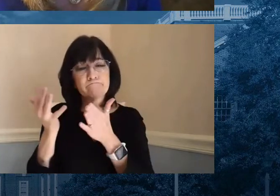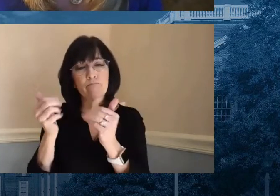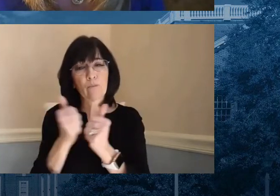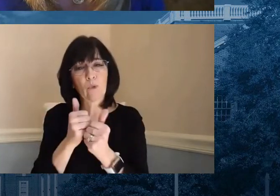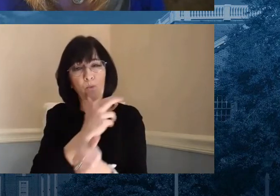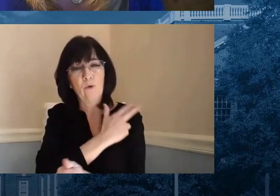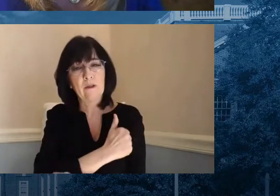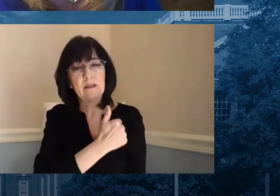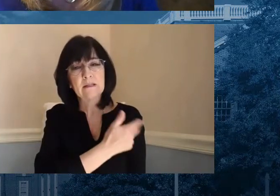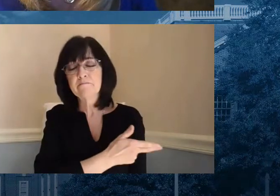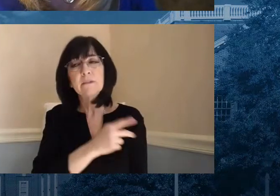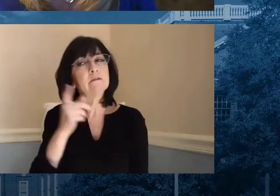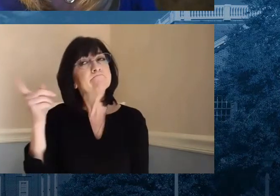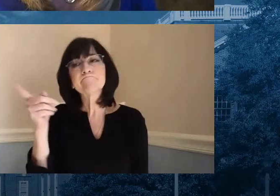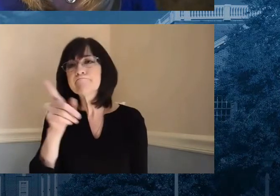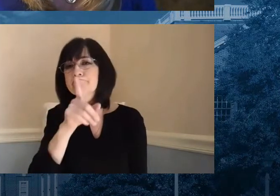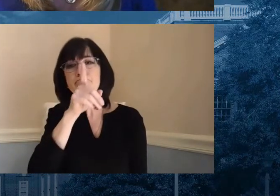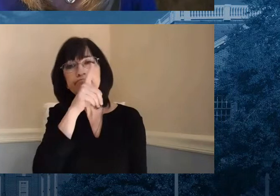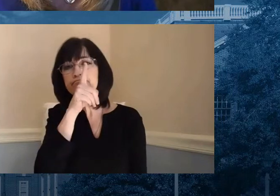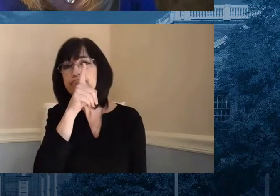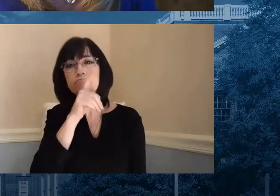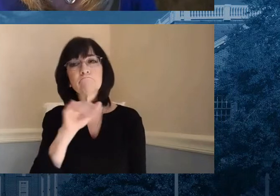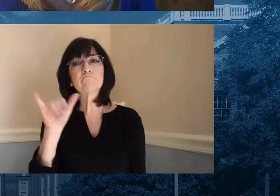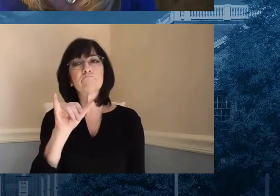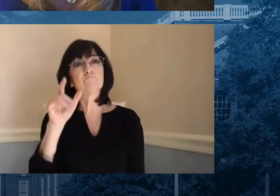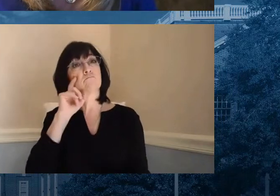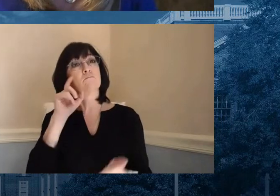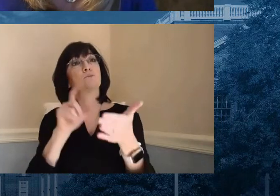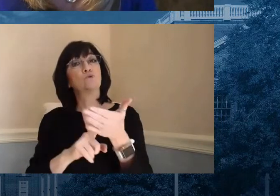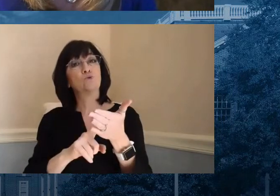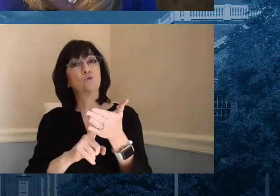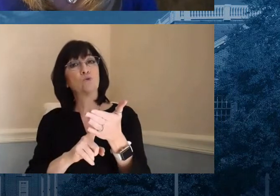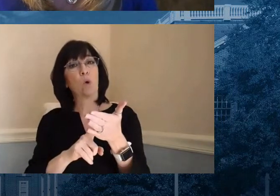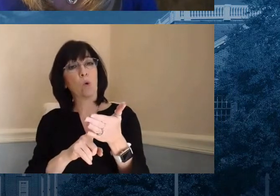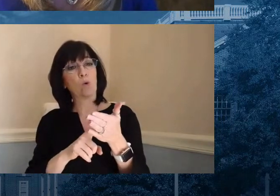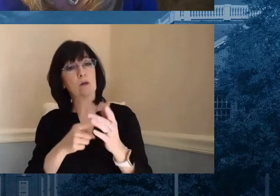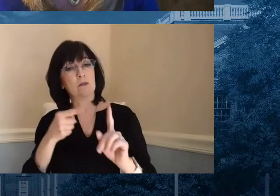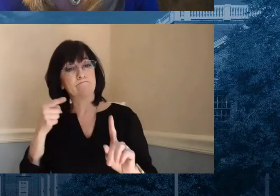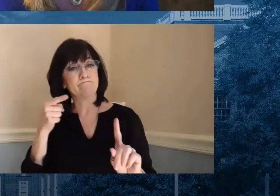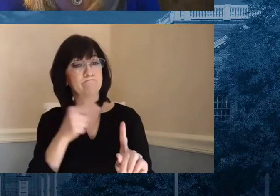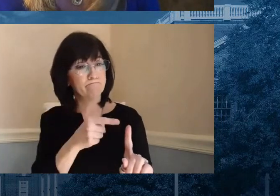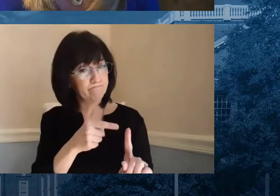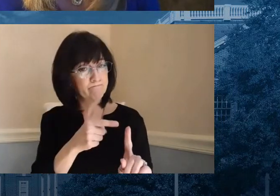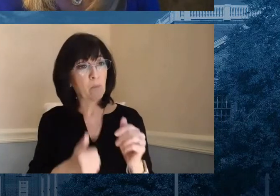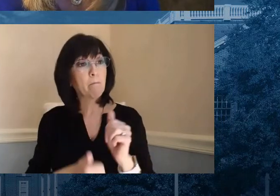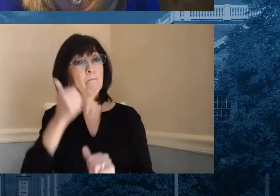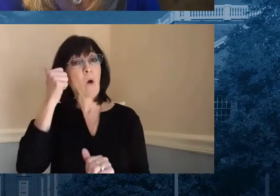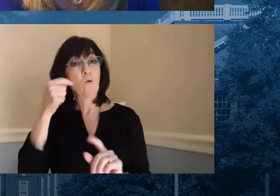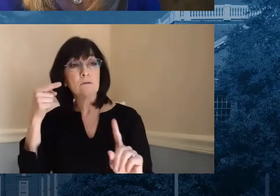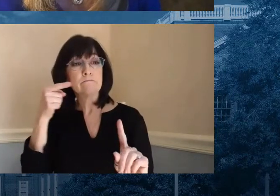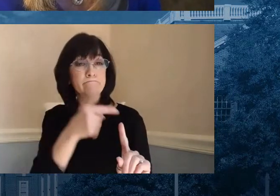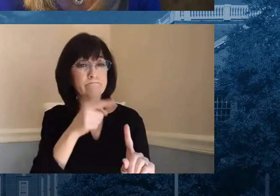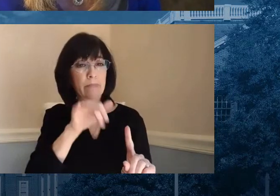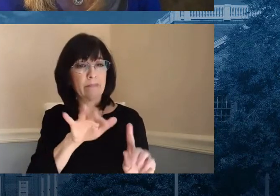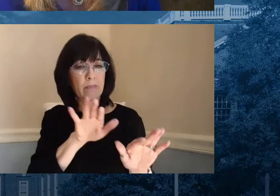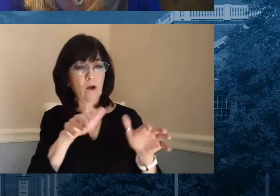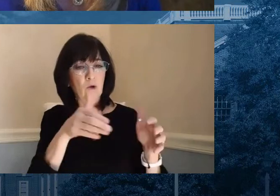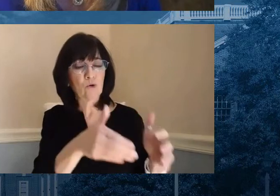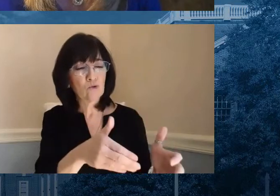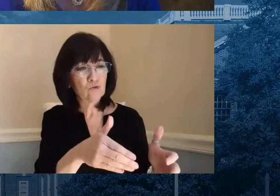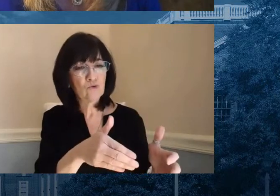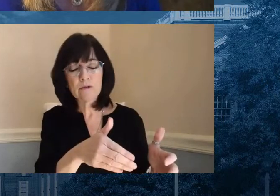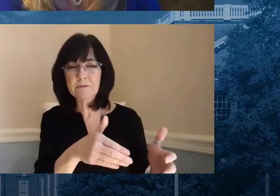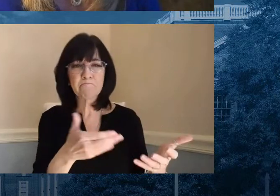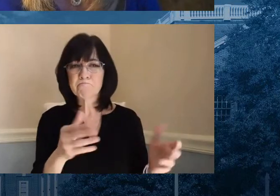one demographic or one community that's being pointed out. I'll tell you, I think last year there's times they